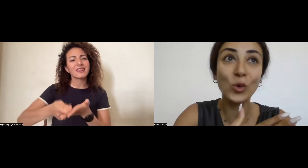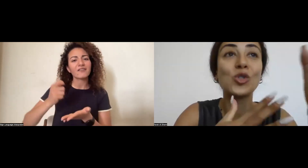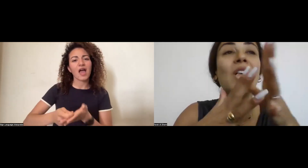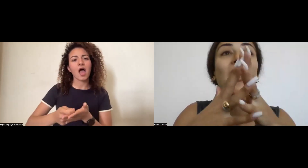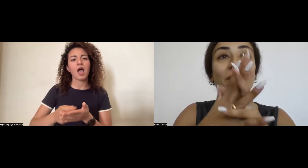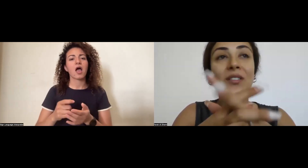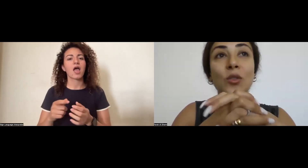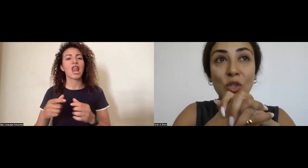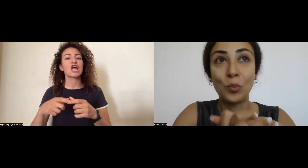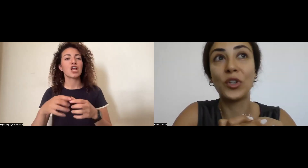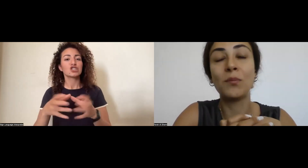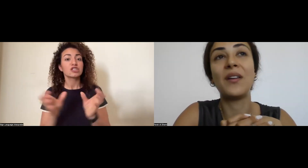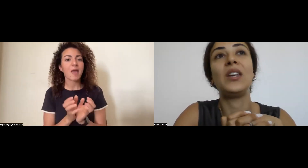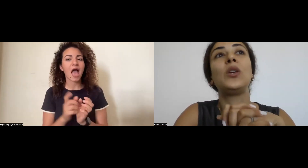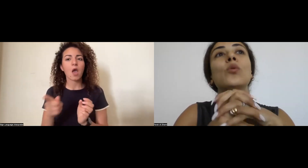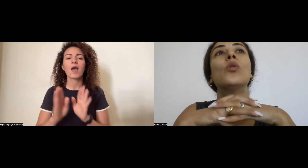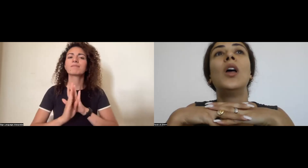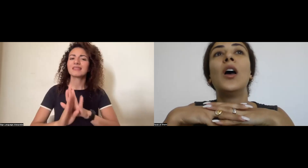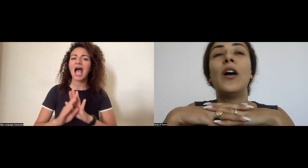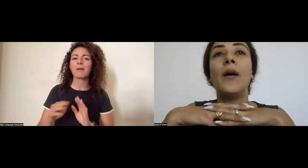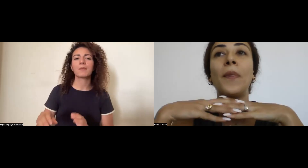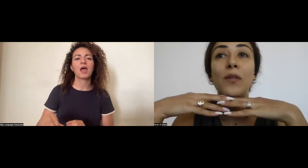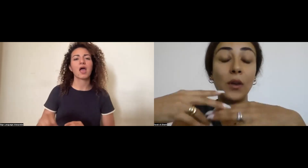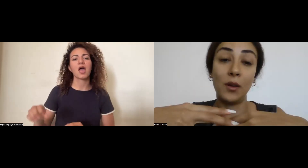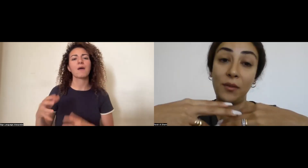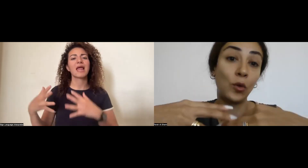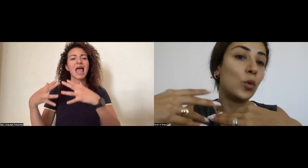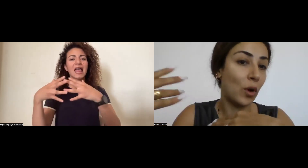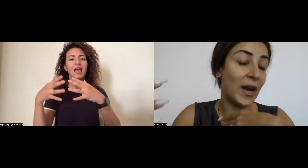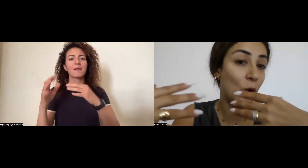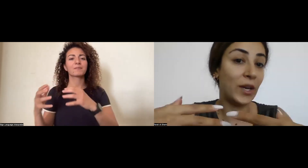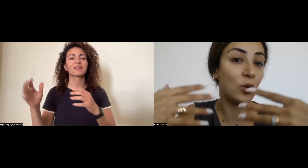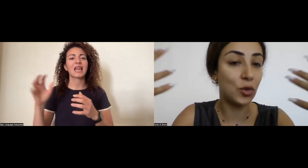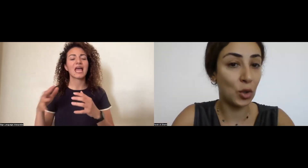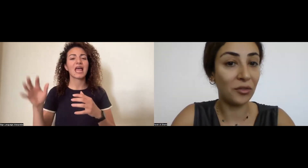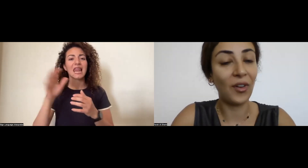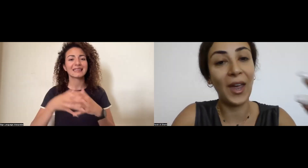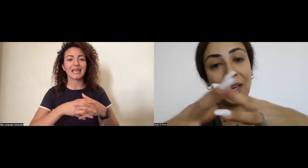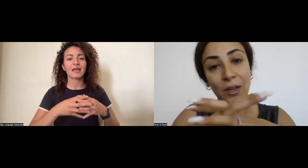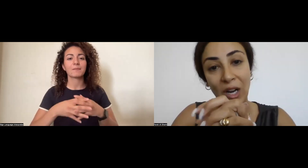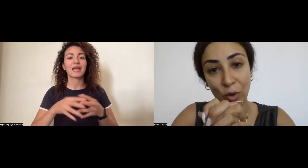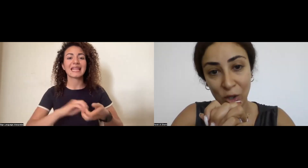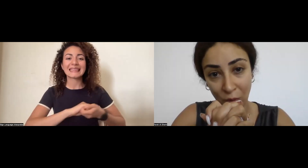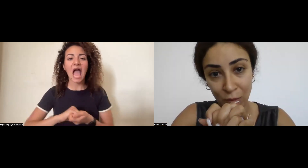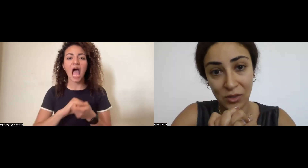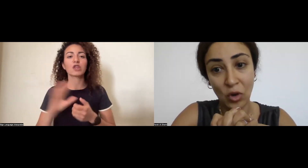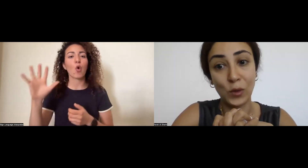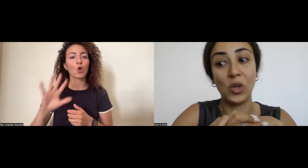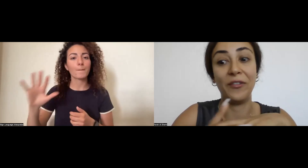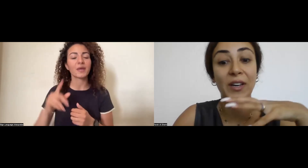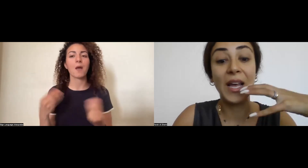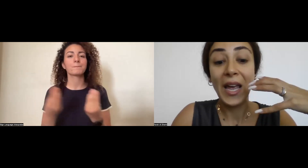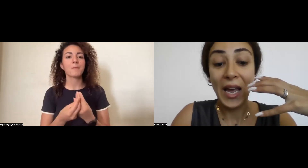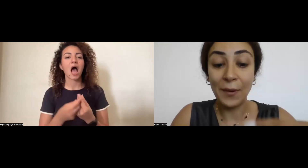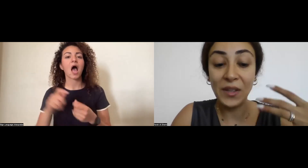was launched, funded or supported by the EU through ILO and UNICEF, and in collaboration with the Ministry of